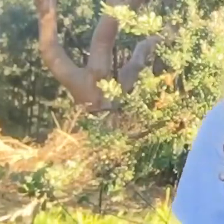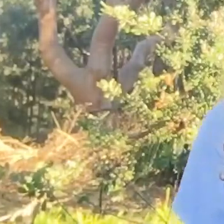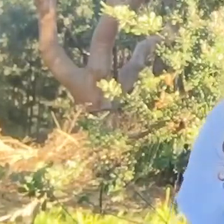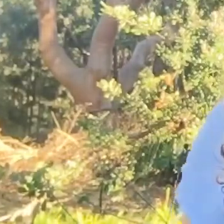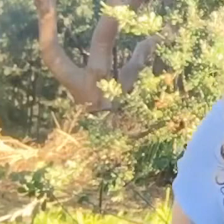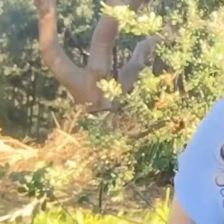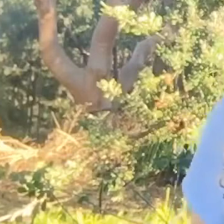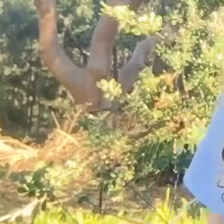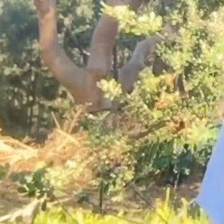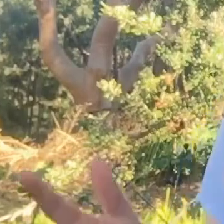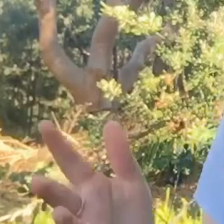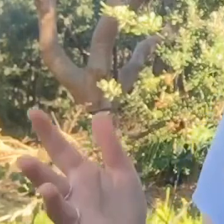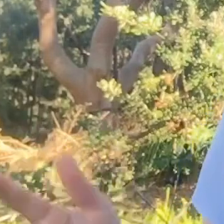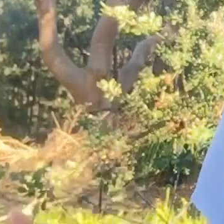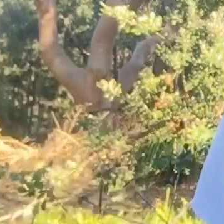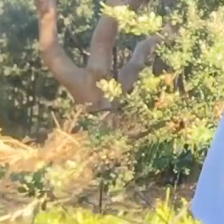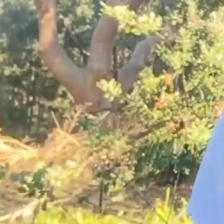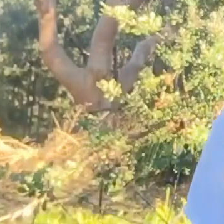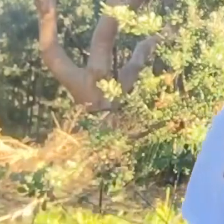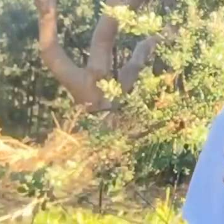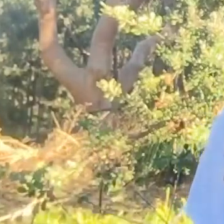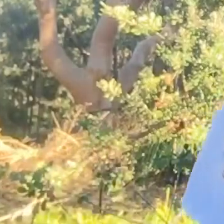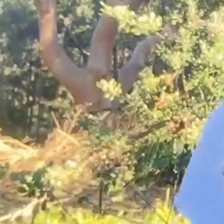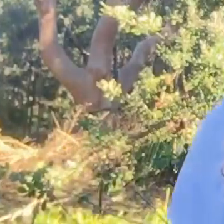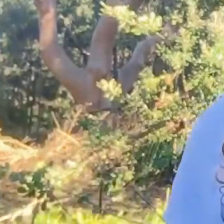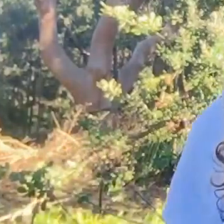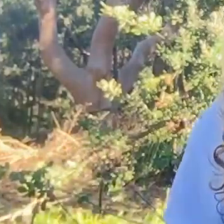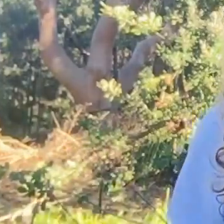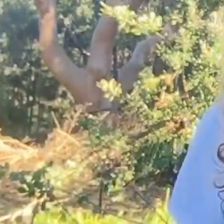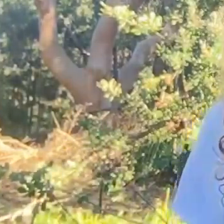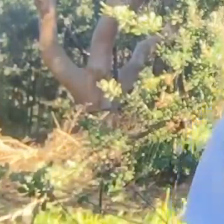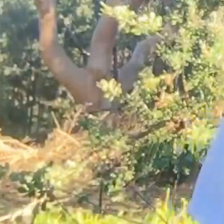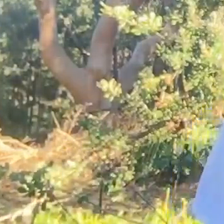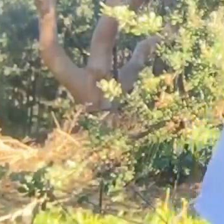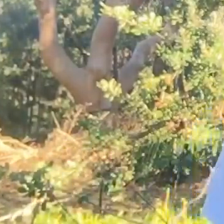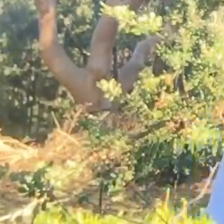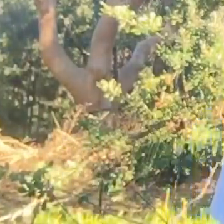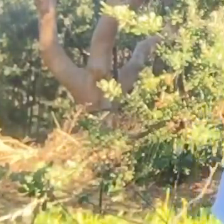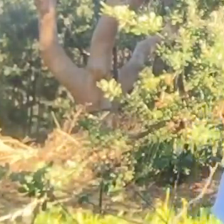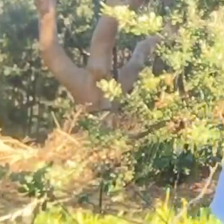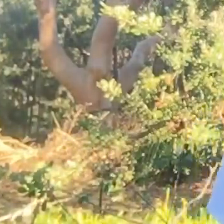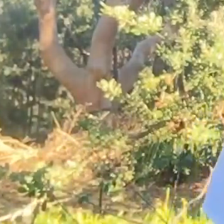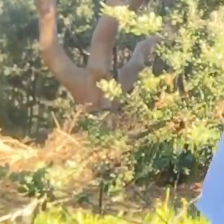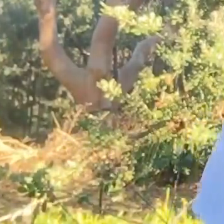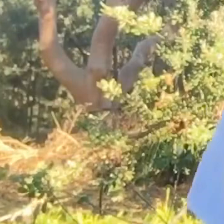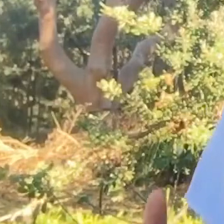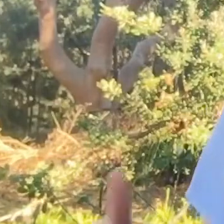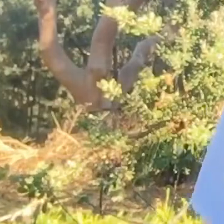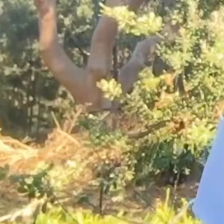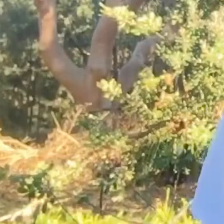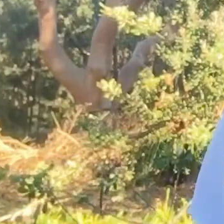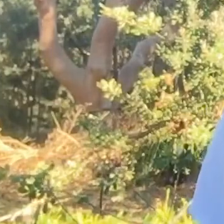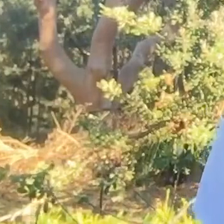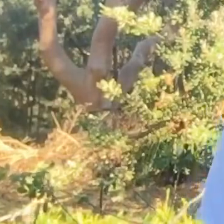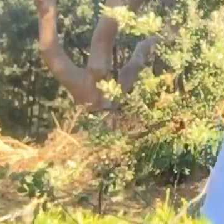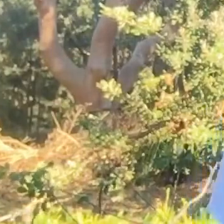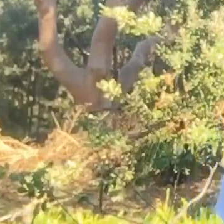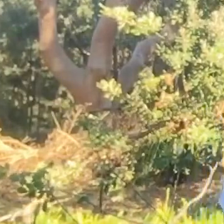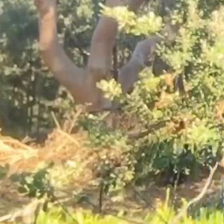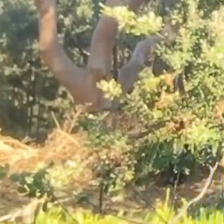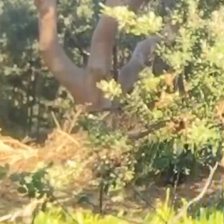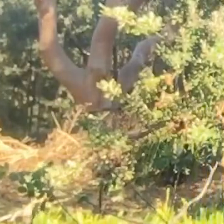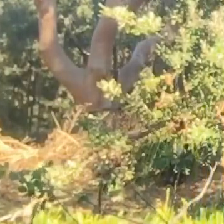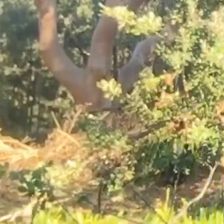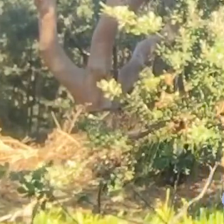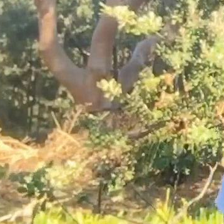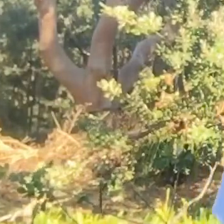ministry. Thank you that it has been an opportunity for families to engage with your word together, and it has encouraged these kids to